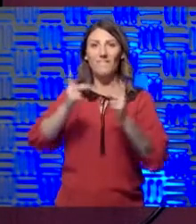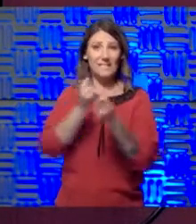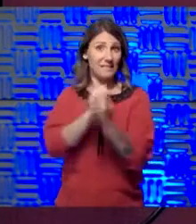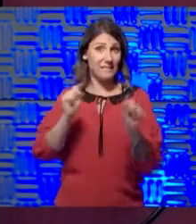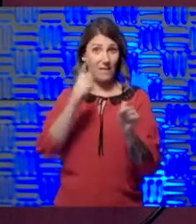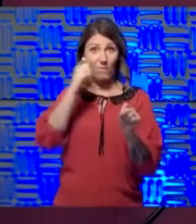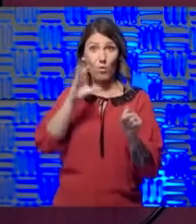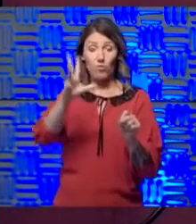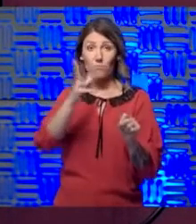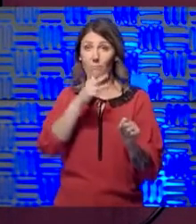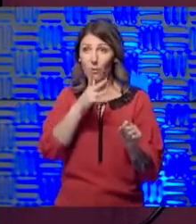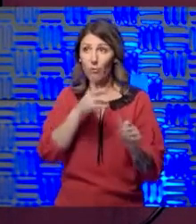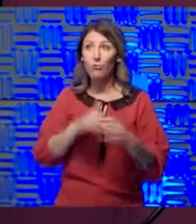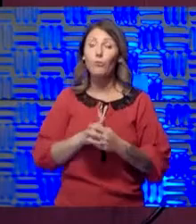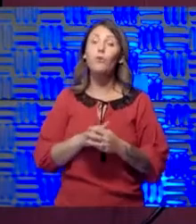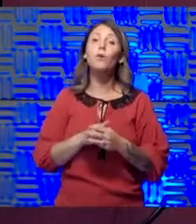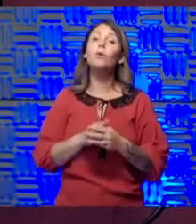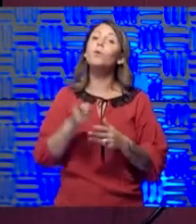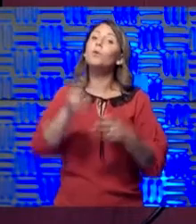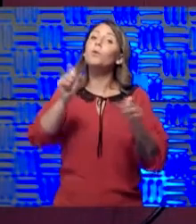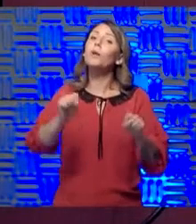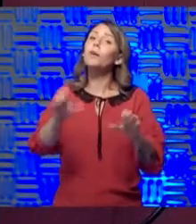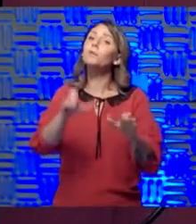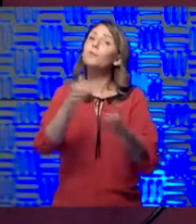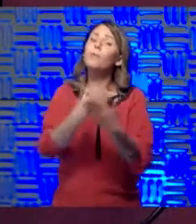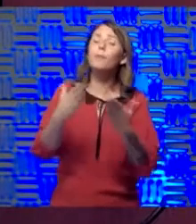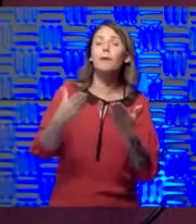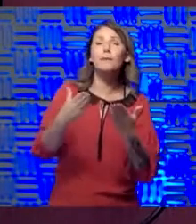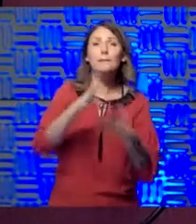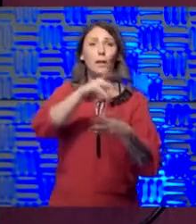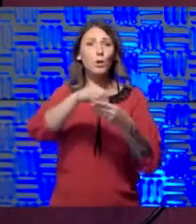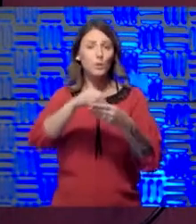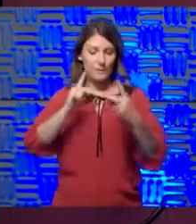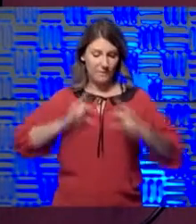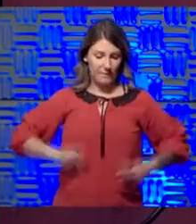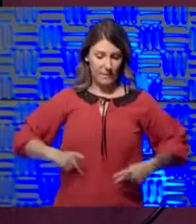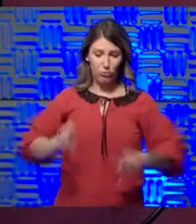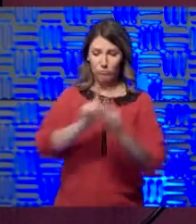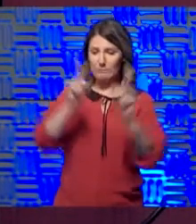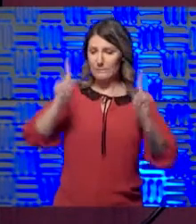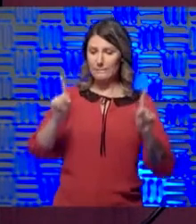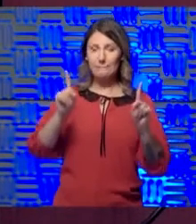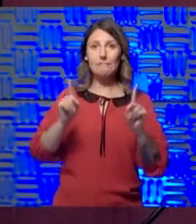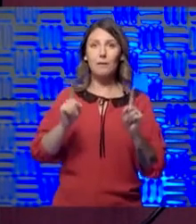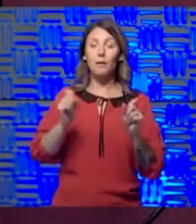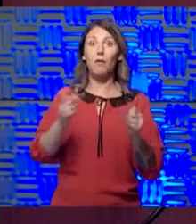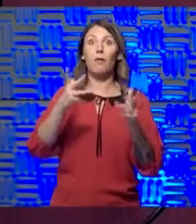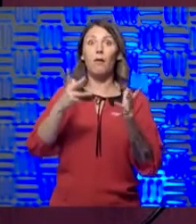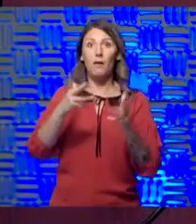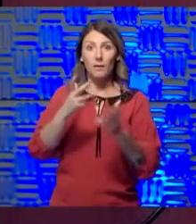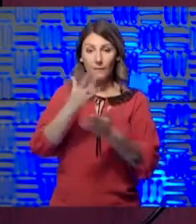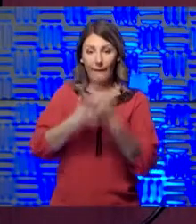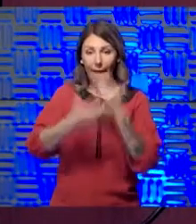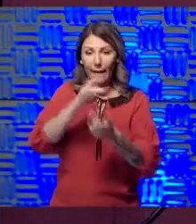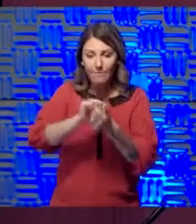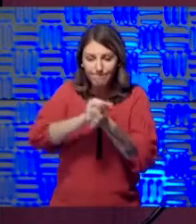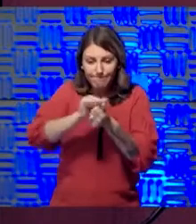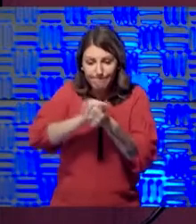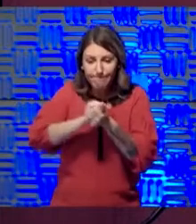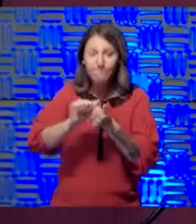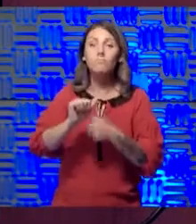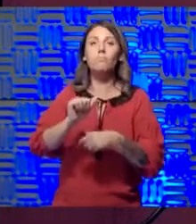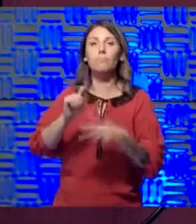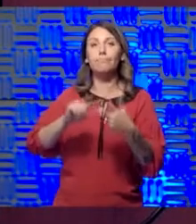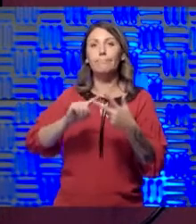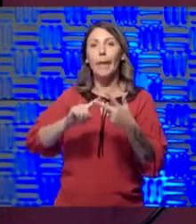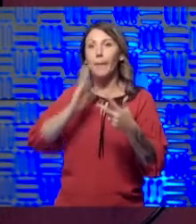probably can do things in a way that includes physical distancing, lots of hand hygiene, appropriate use of masks that